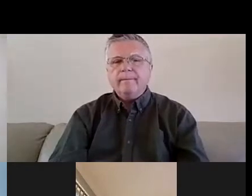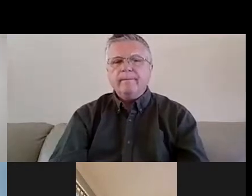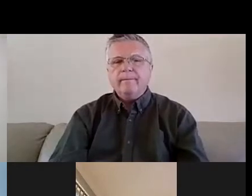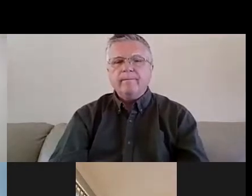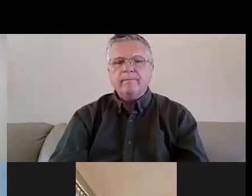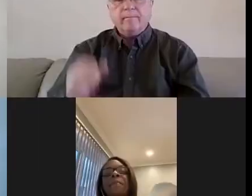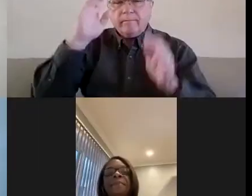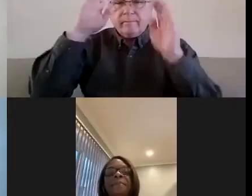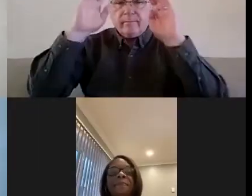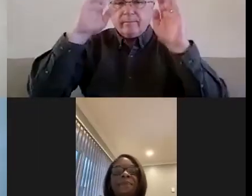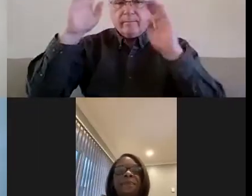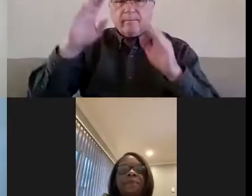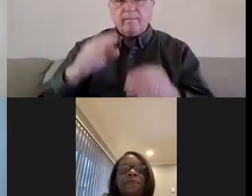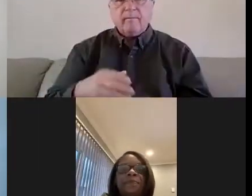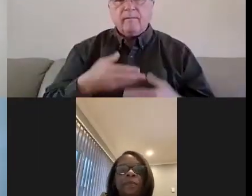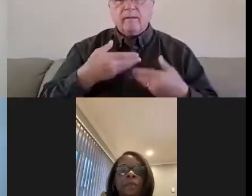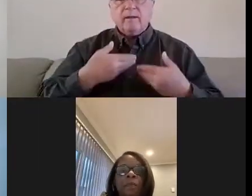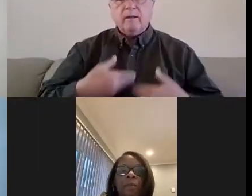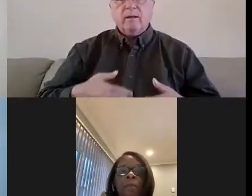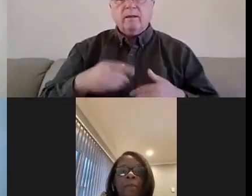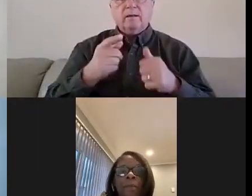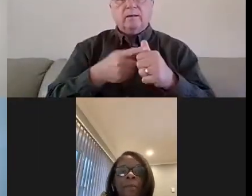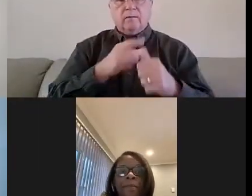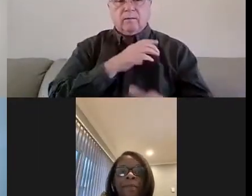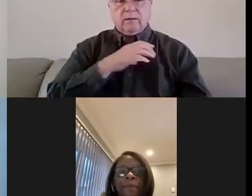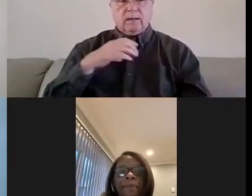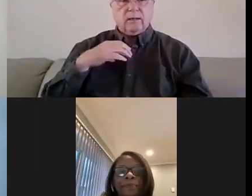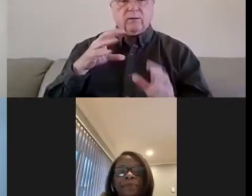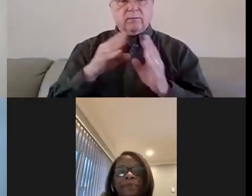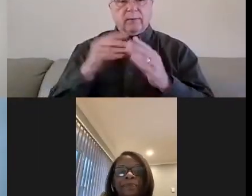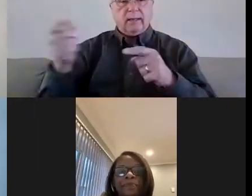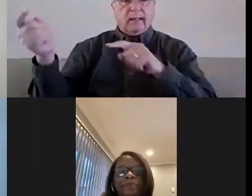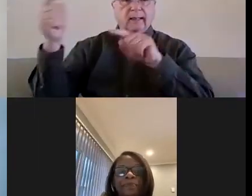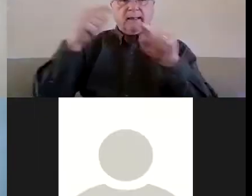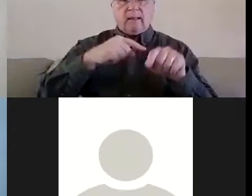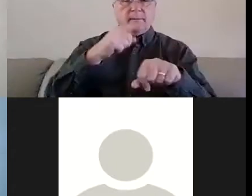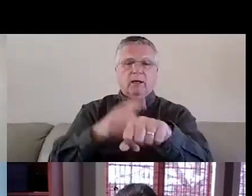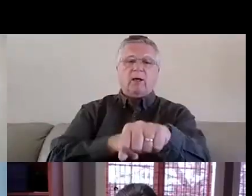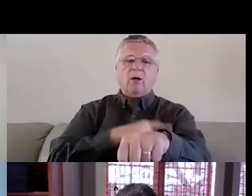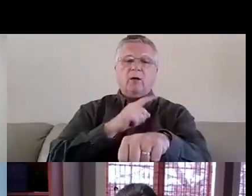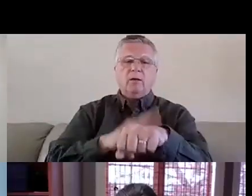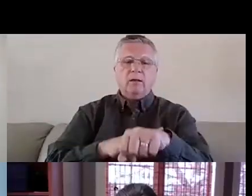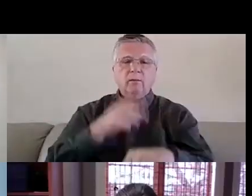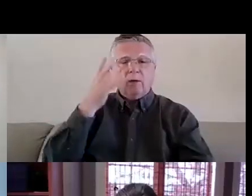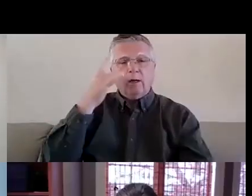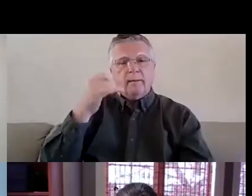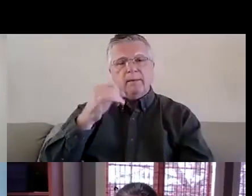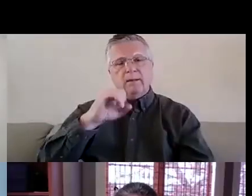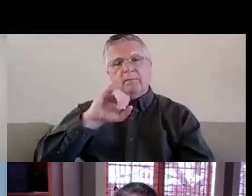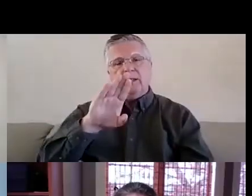Hi, yeah, this is the first council meeting I've been able to attend in a while because my job normally keeps me from